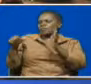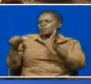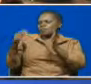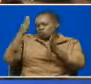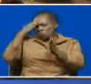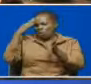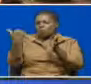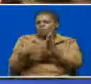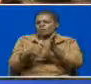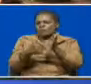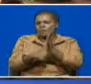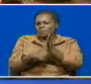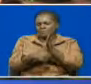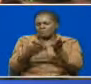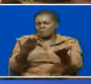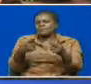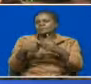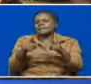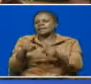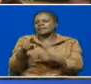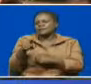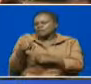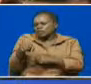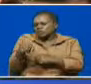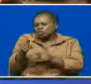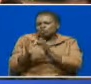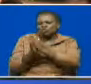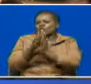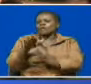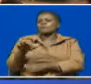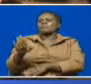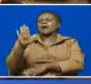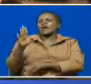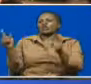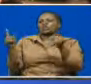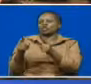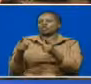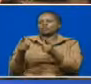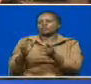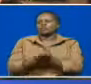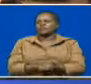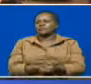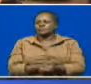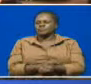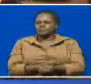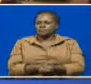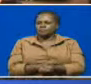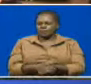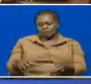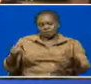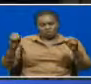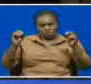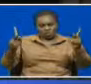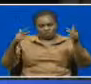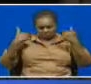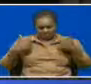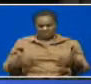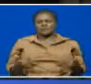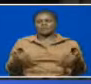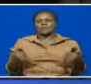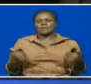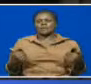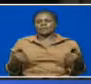what is the issue, maybe you could start by telling us your stories briefly. I'll start with you, Countryman. For me, I